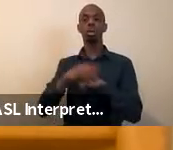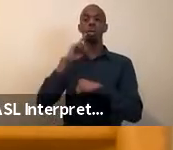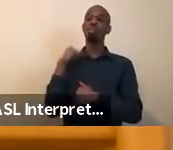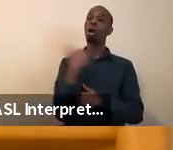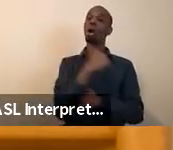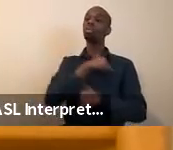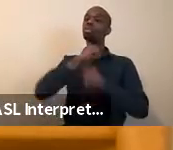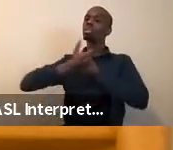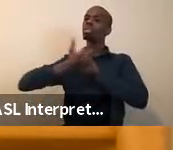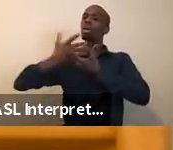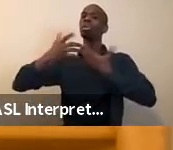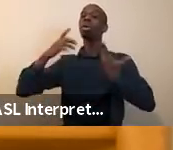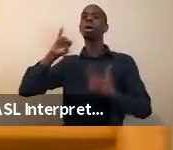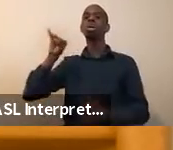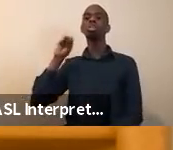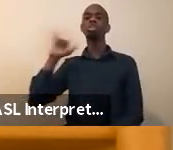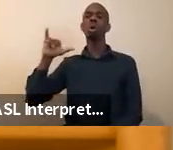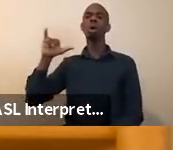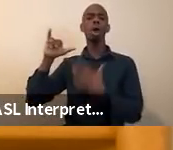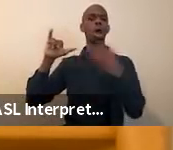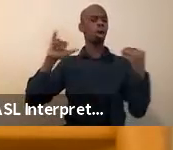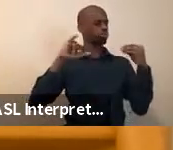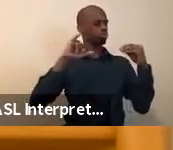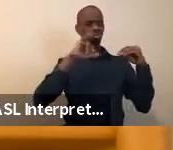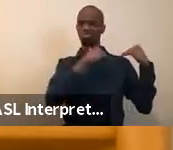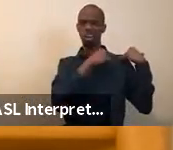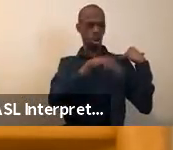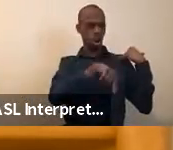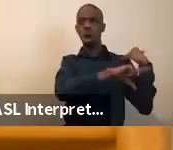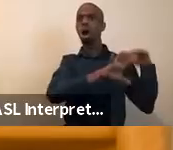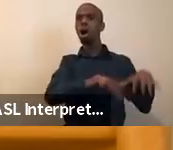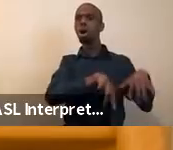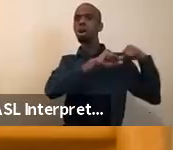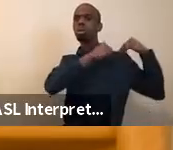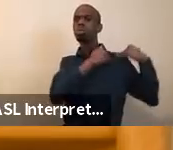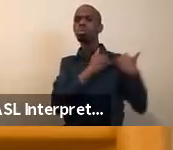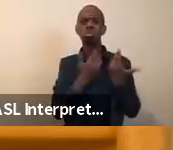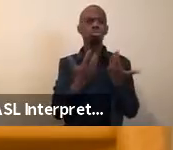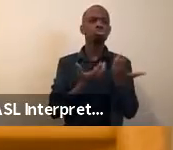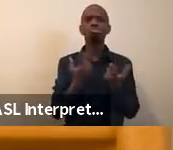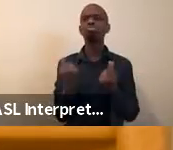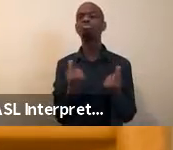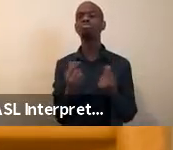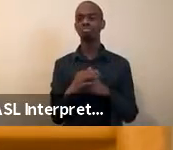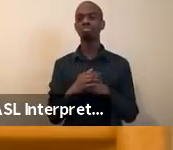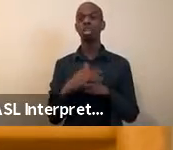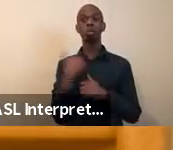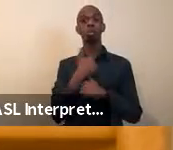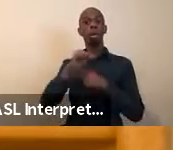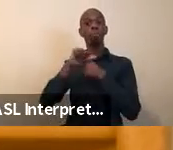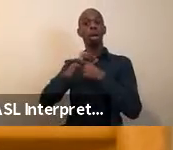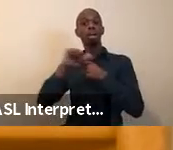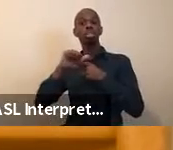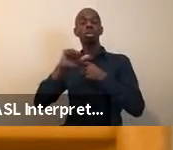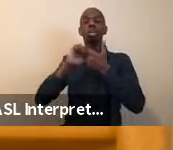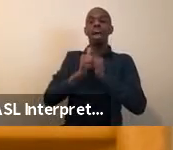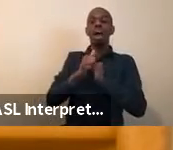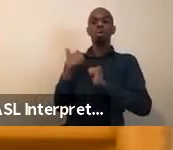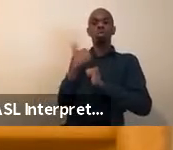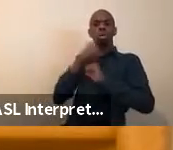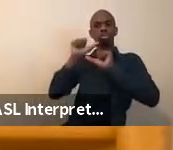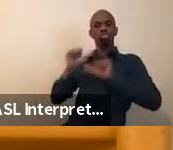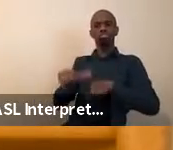accountable? This project looks to Black and Asian American feminist histories, practices, and frameworks on care, community,